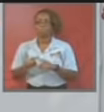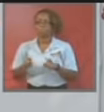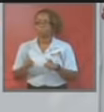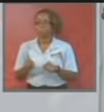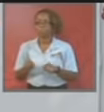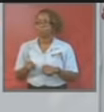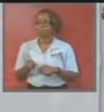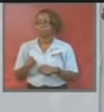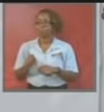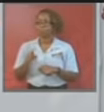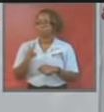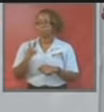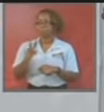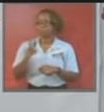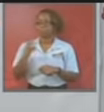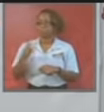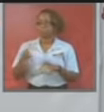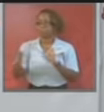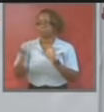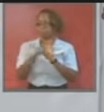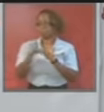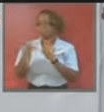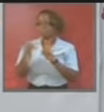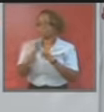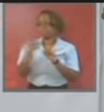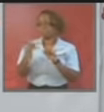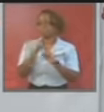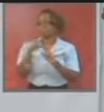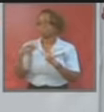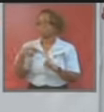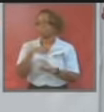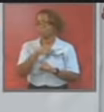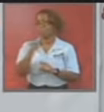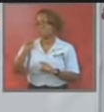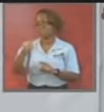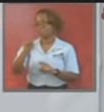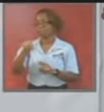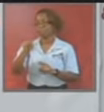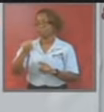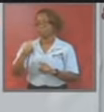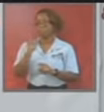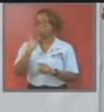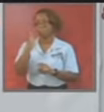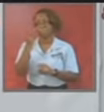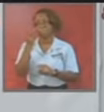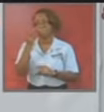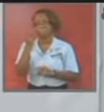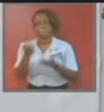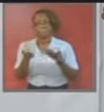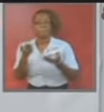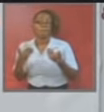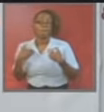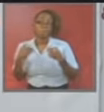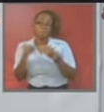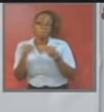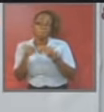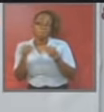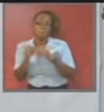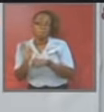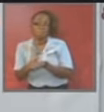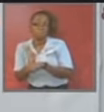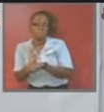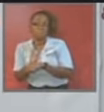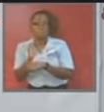health guidelines, what we can tell you is that that behavior will show itself in increasing numbers of cases, as we are